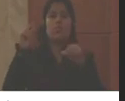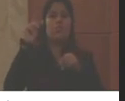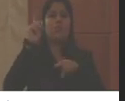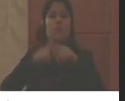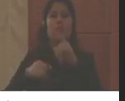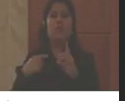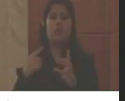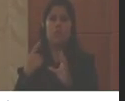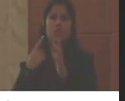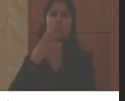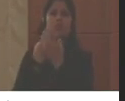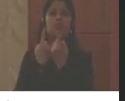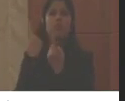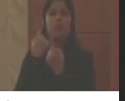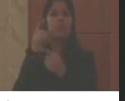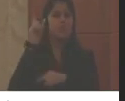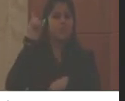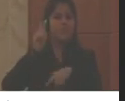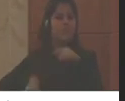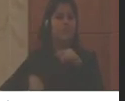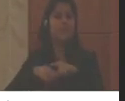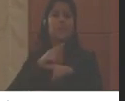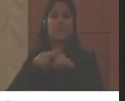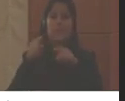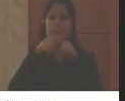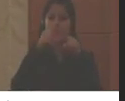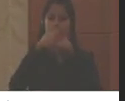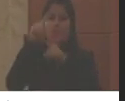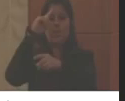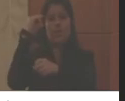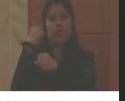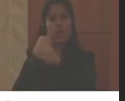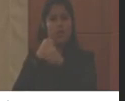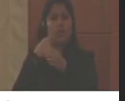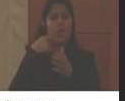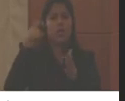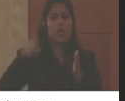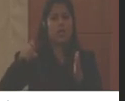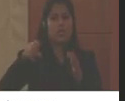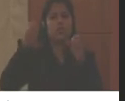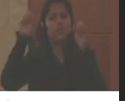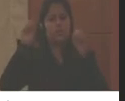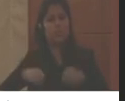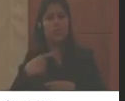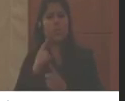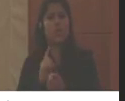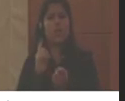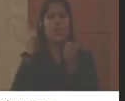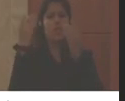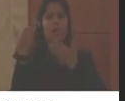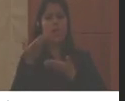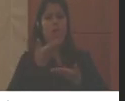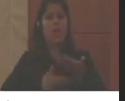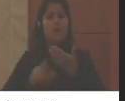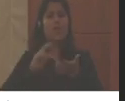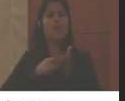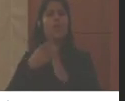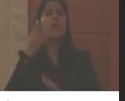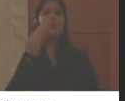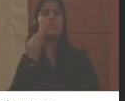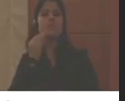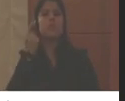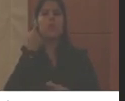big or a large magnitude event, and no one is ready to face it on their own. So we have to carry out the necessary work to